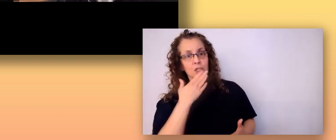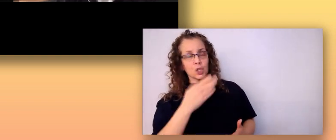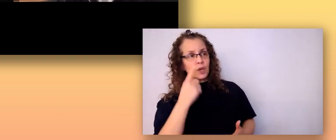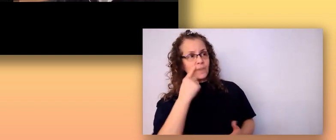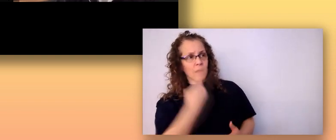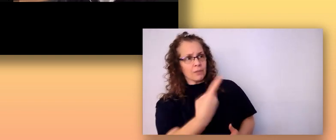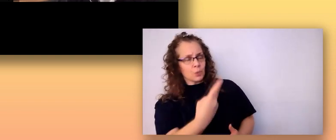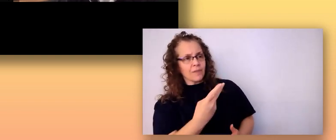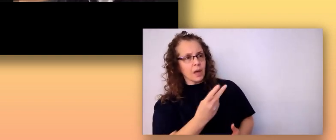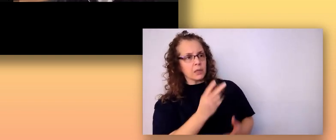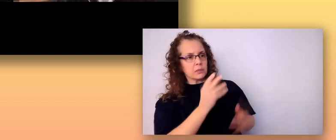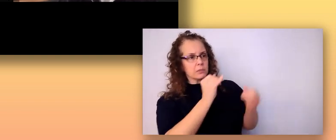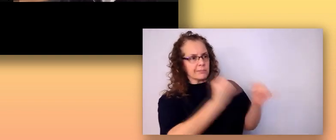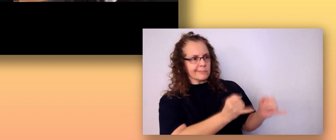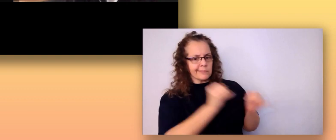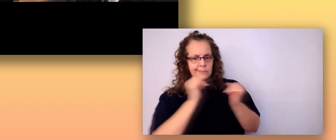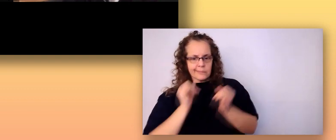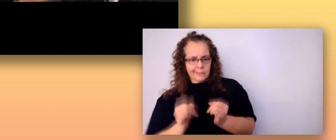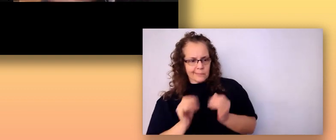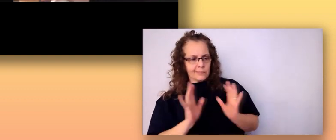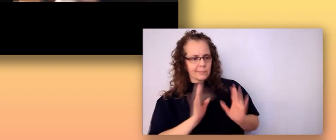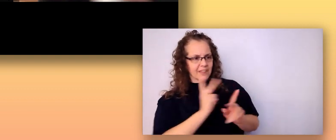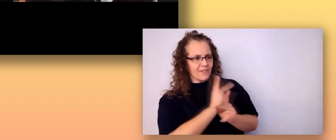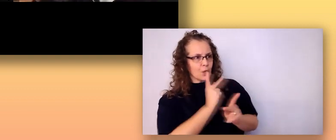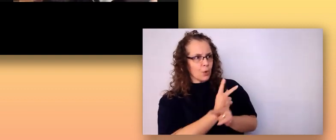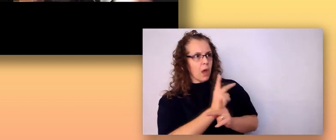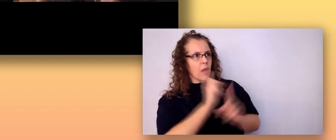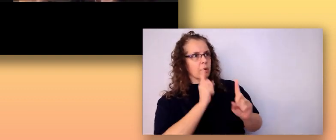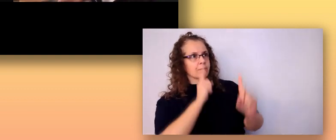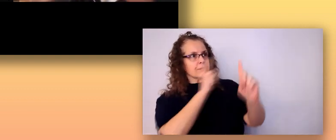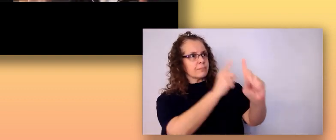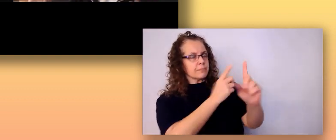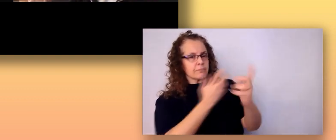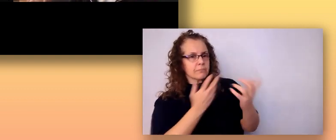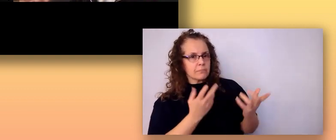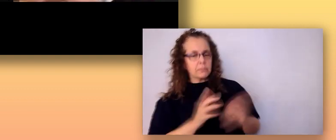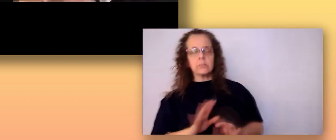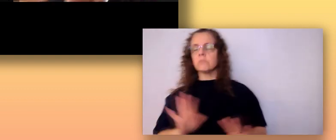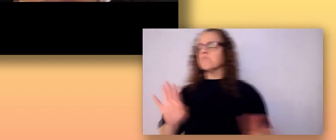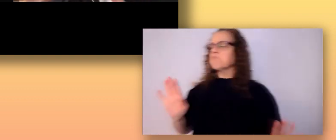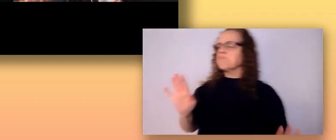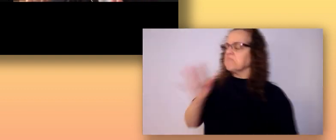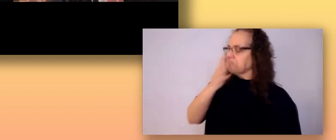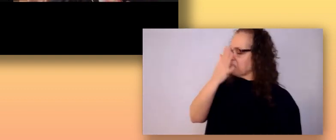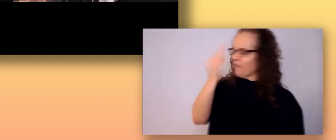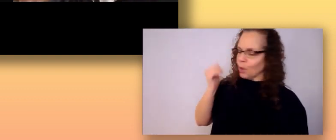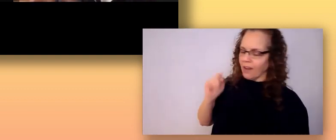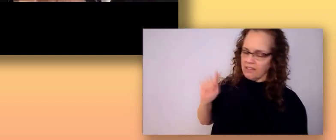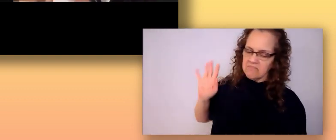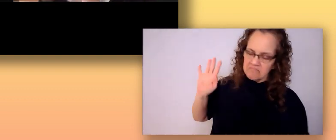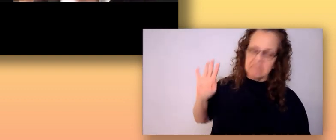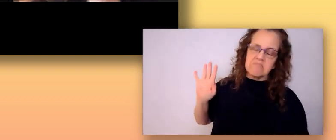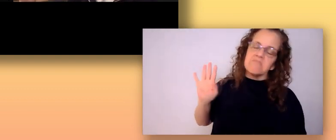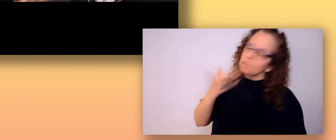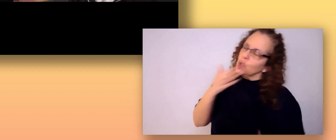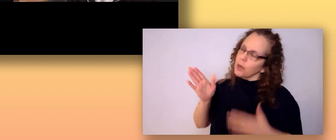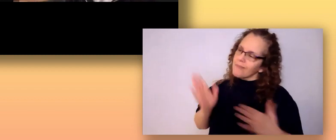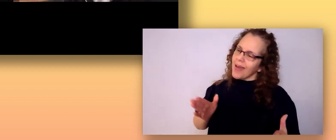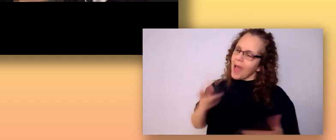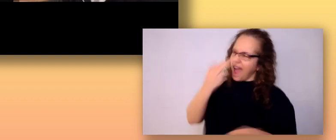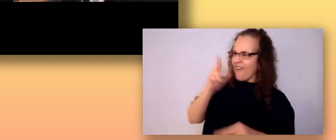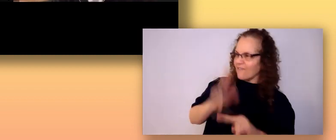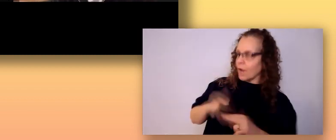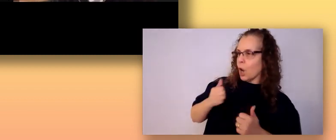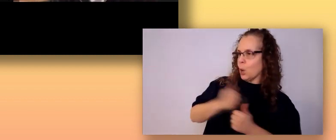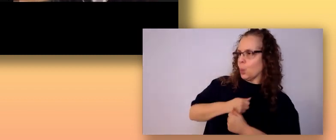individually to figure out where we're going and what we want. You know what? Forget I said anything. It sounds like a good plan. Have fun living with